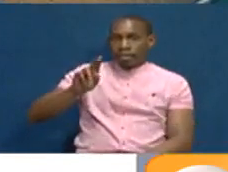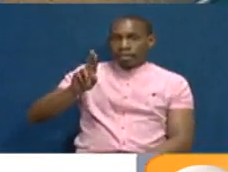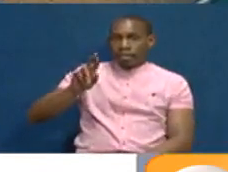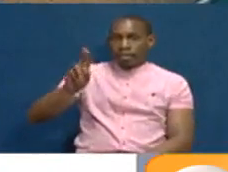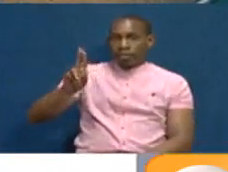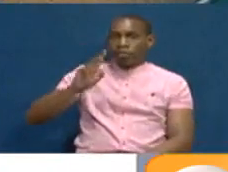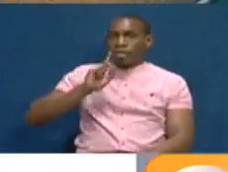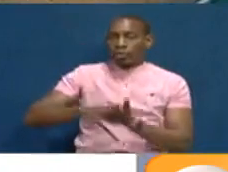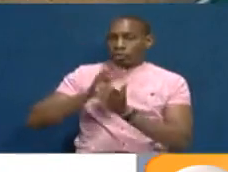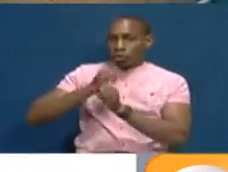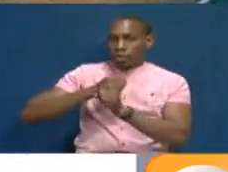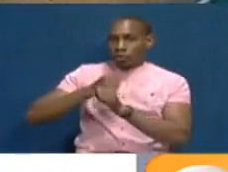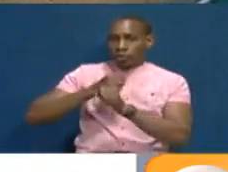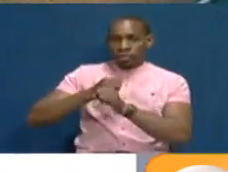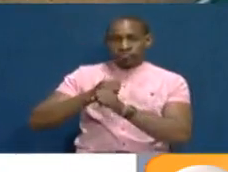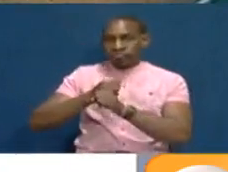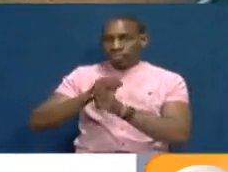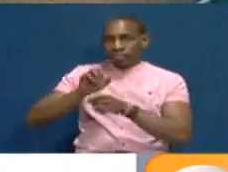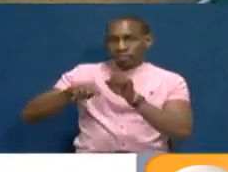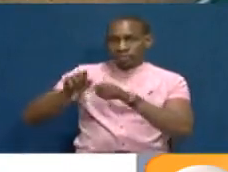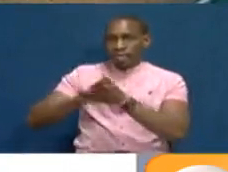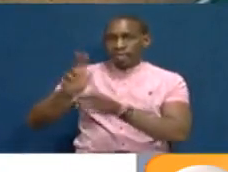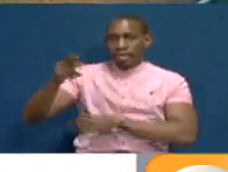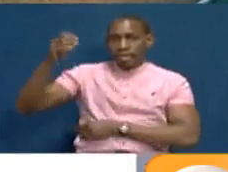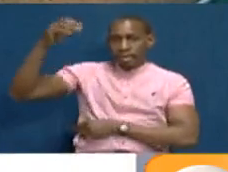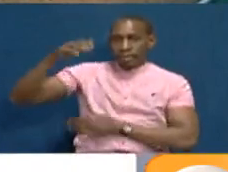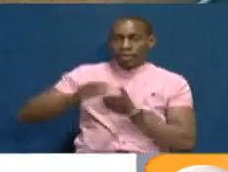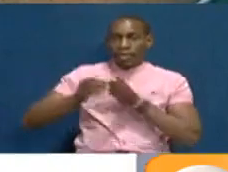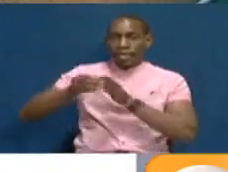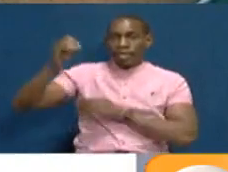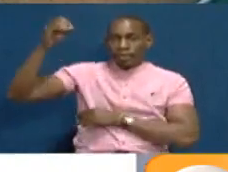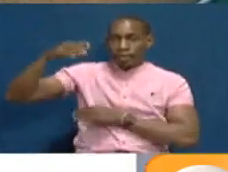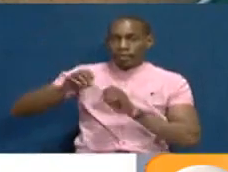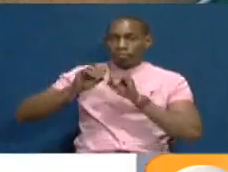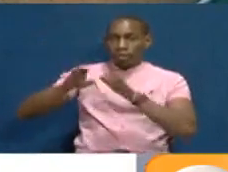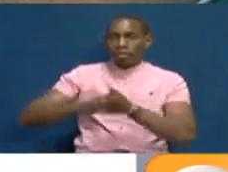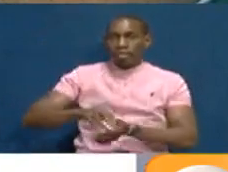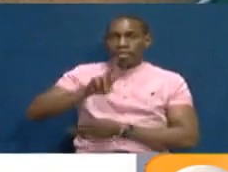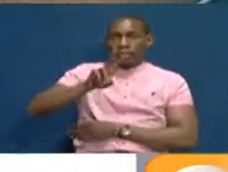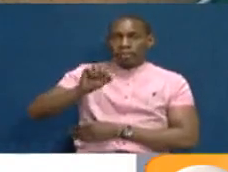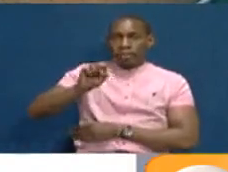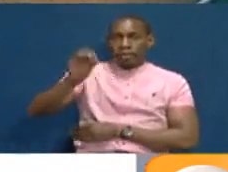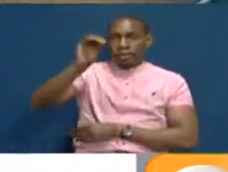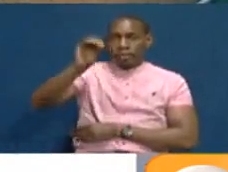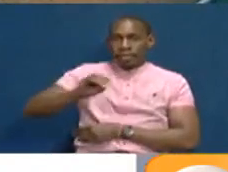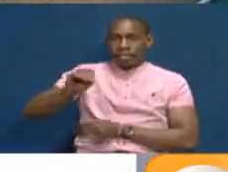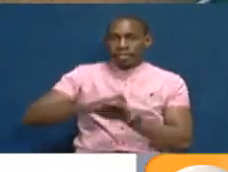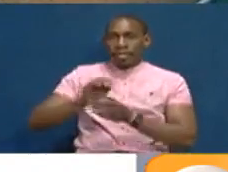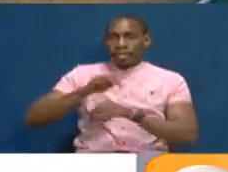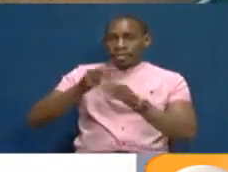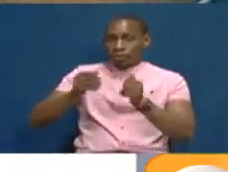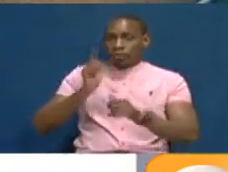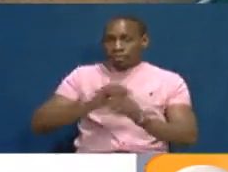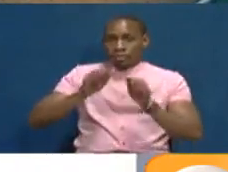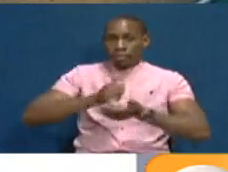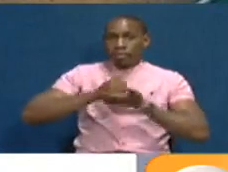stated that operational inefficiencies at Kenya Power lead to power loss of up to 25%, which if addressed could also go